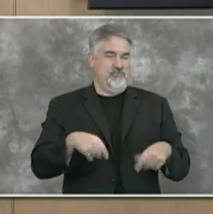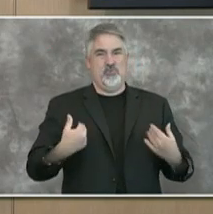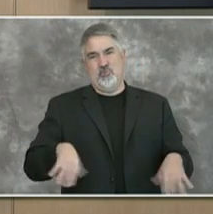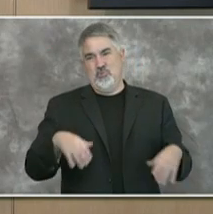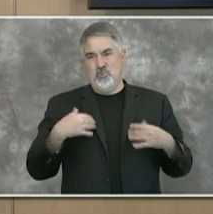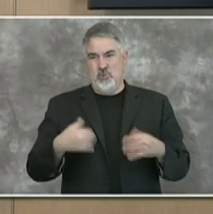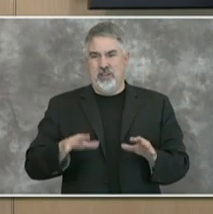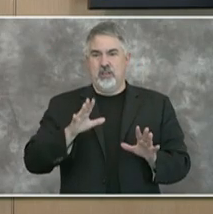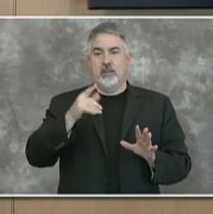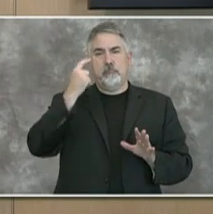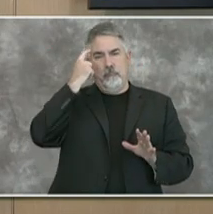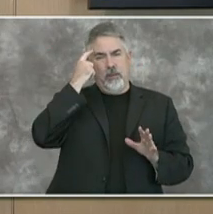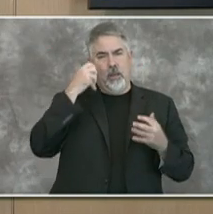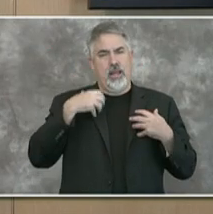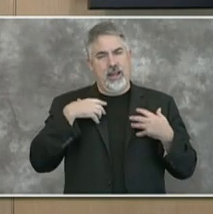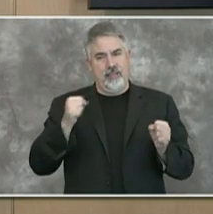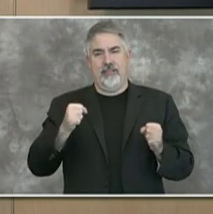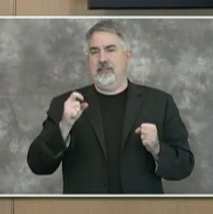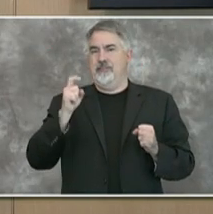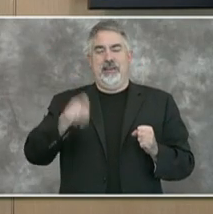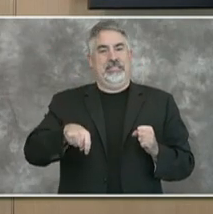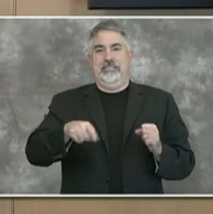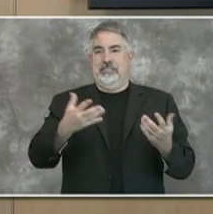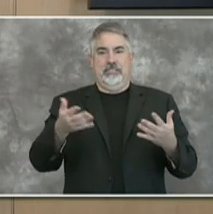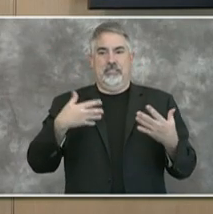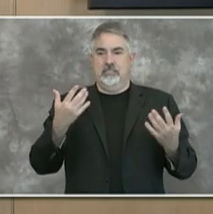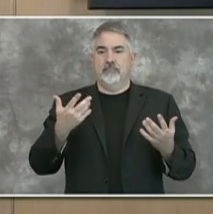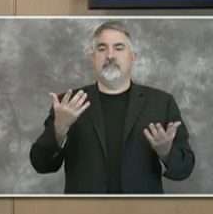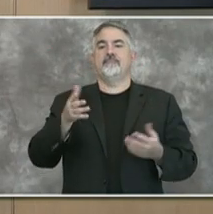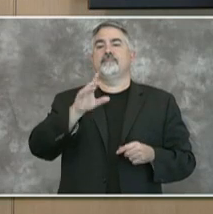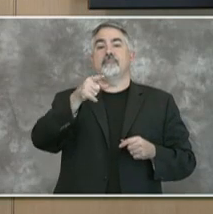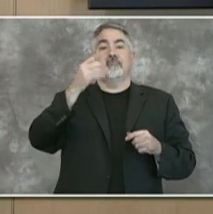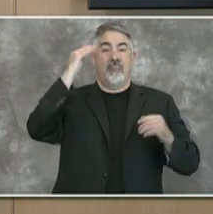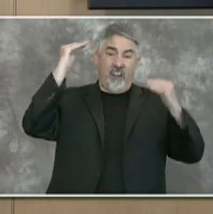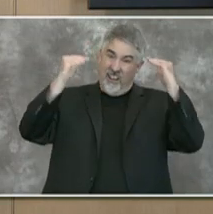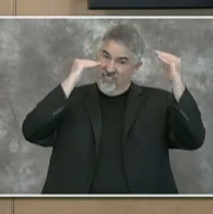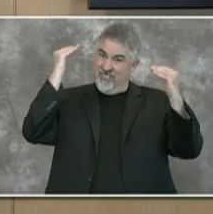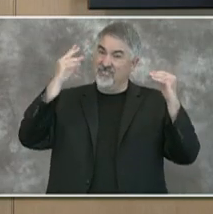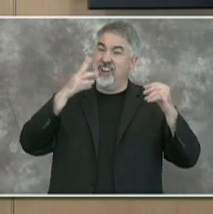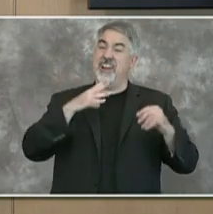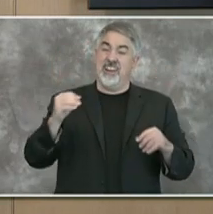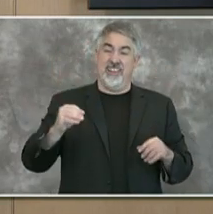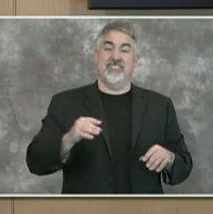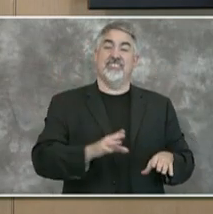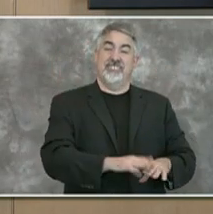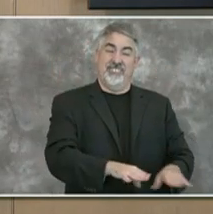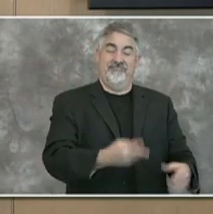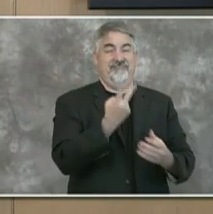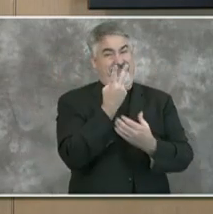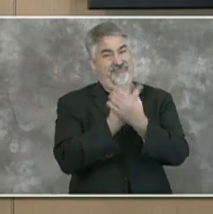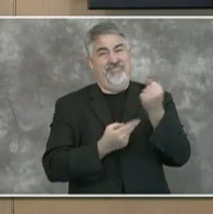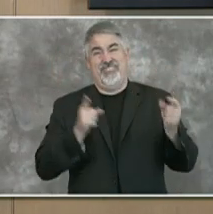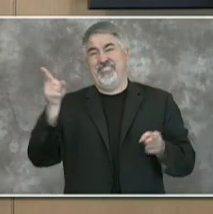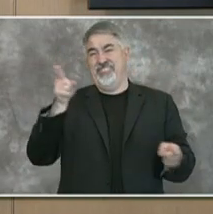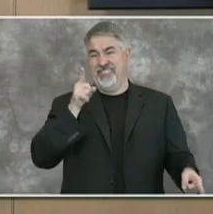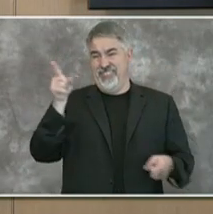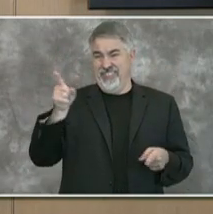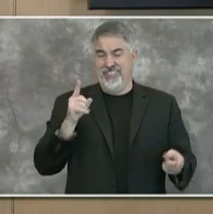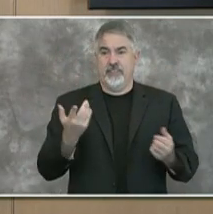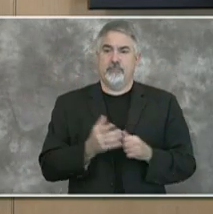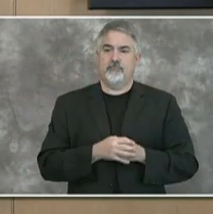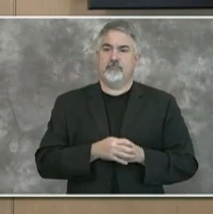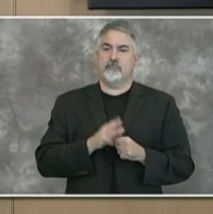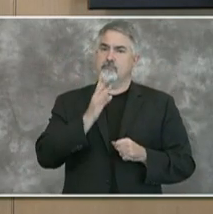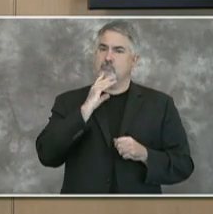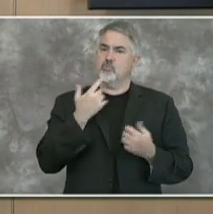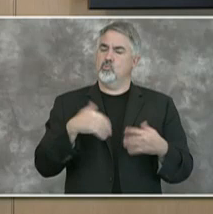health. That is very much true for adults. It's also very much true for children. So I strongly